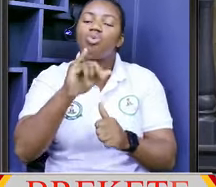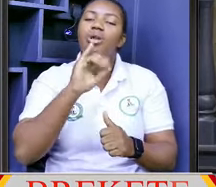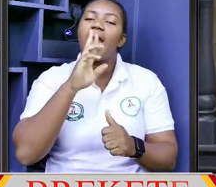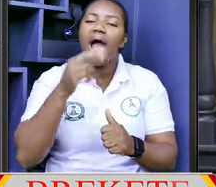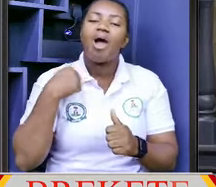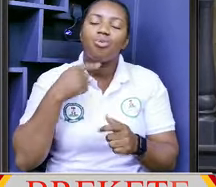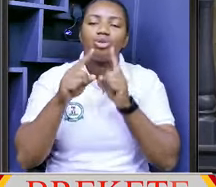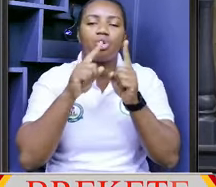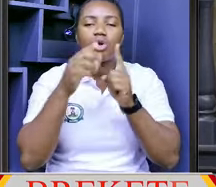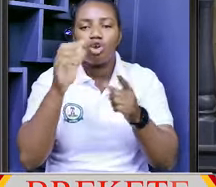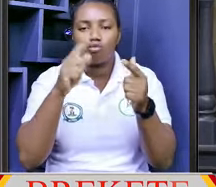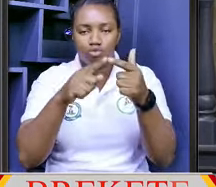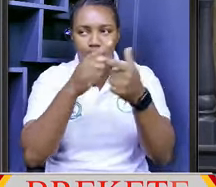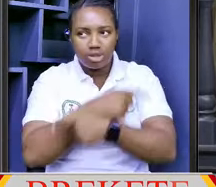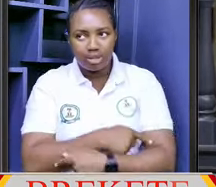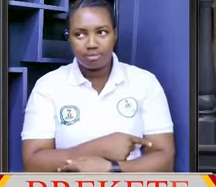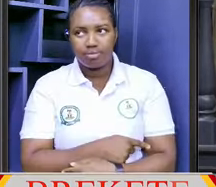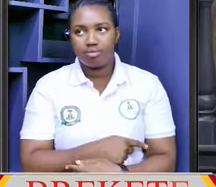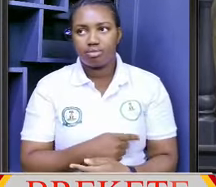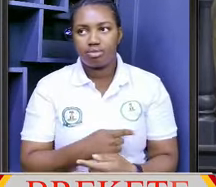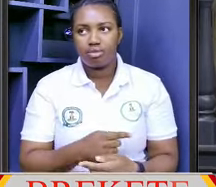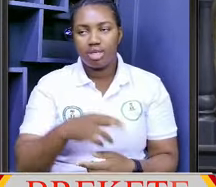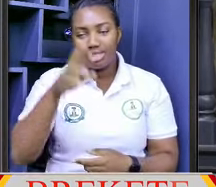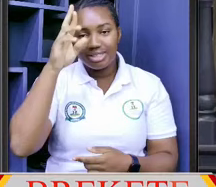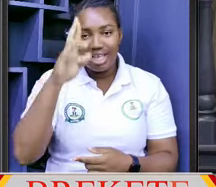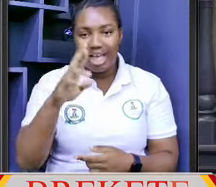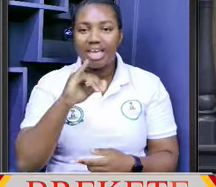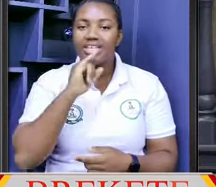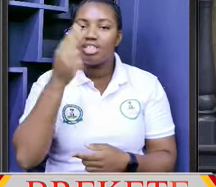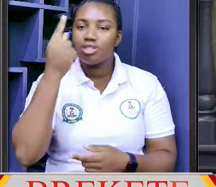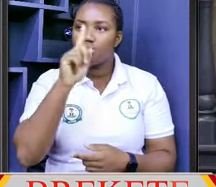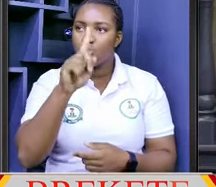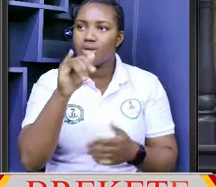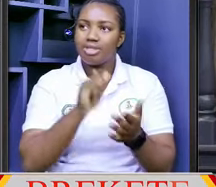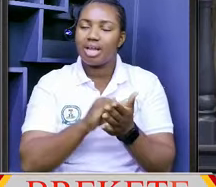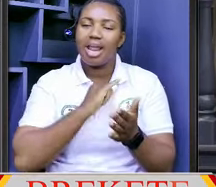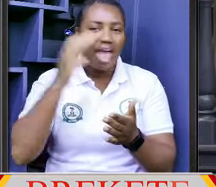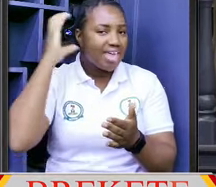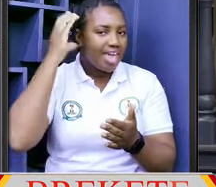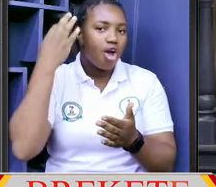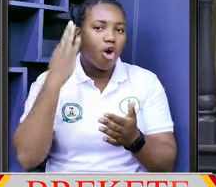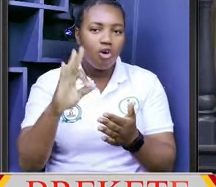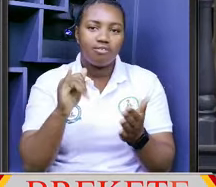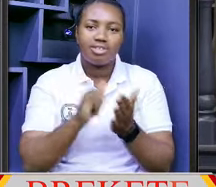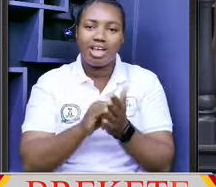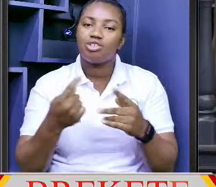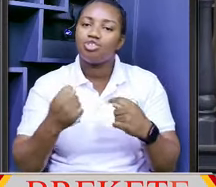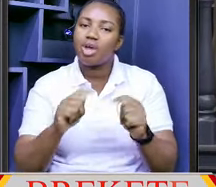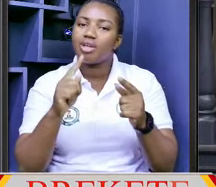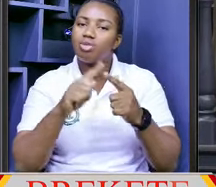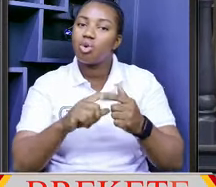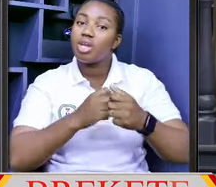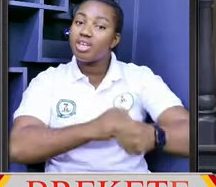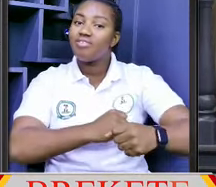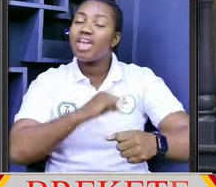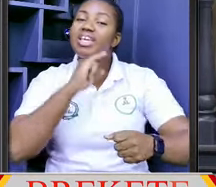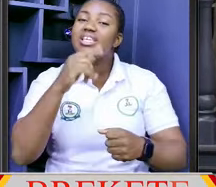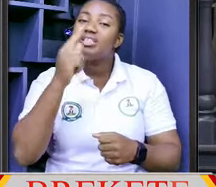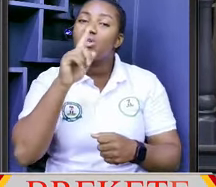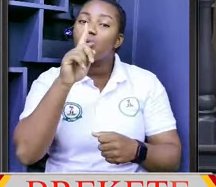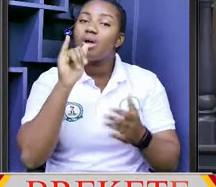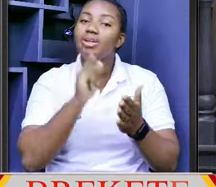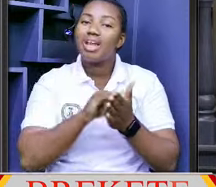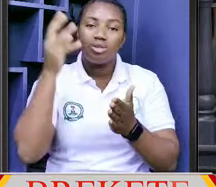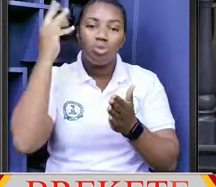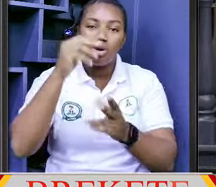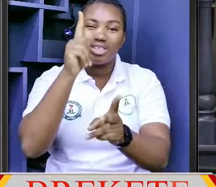talk about today? So the one that I'm hearing about that I'm trying to defend is the one that